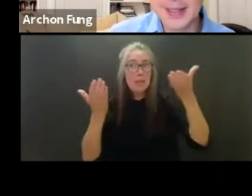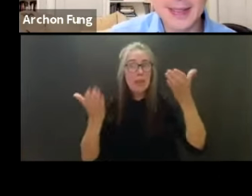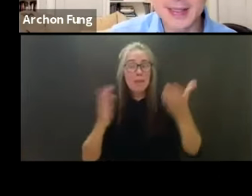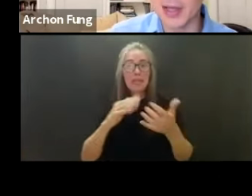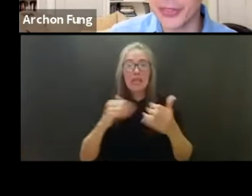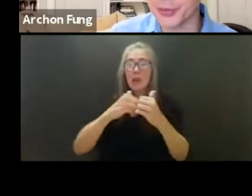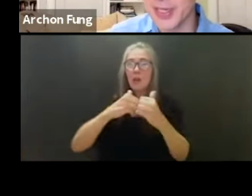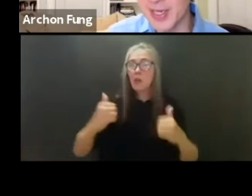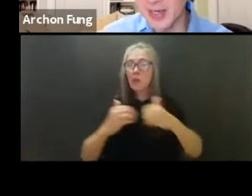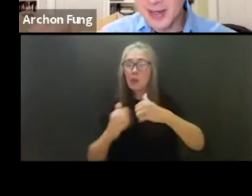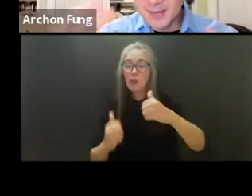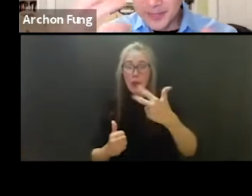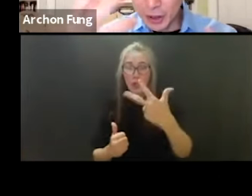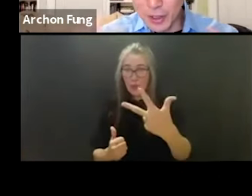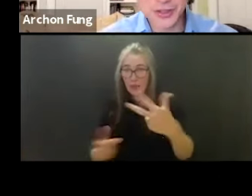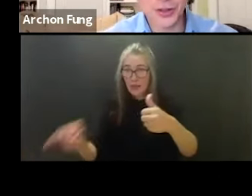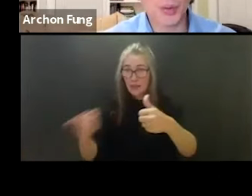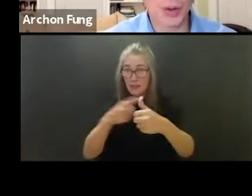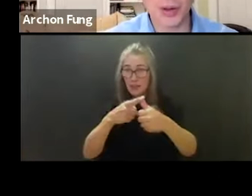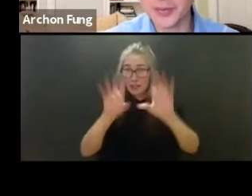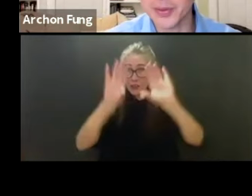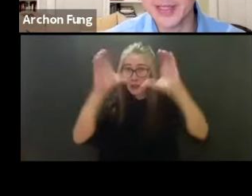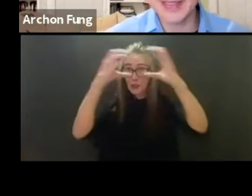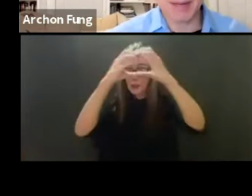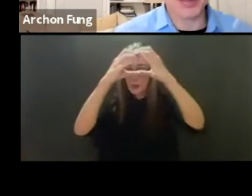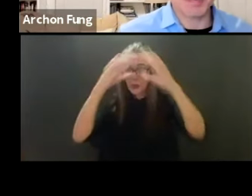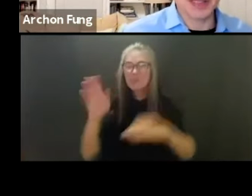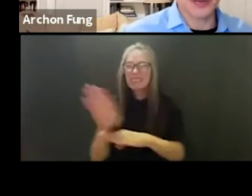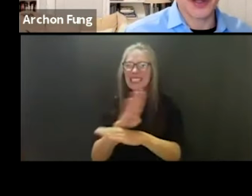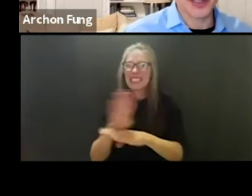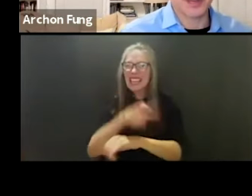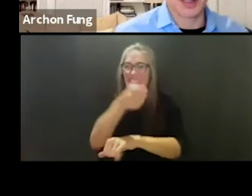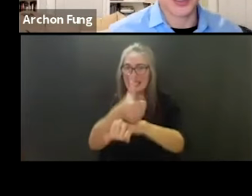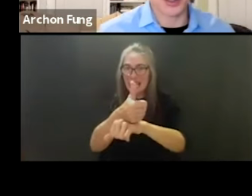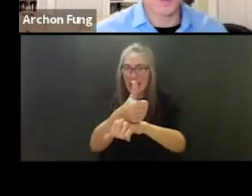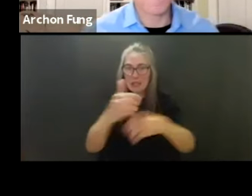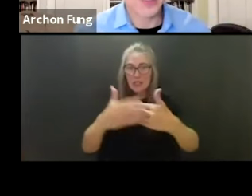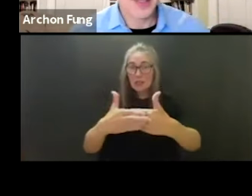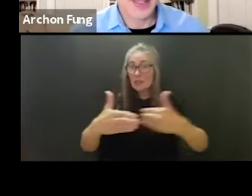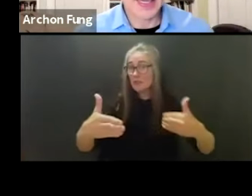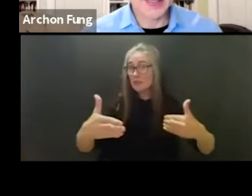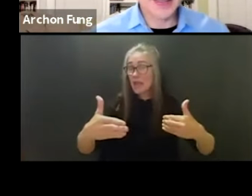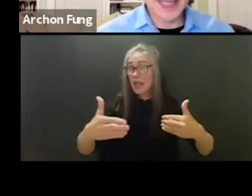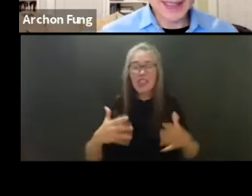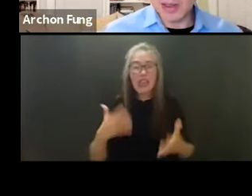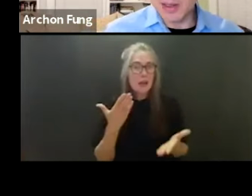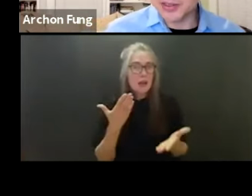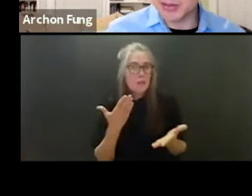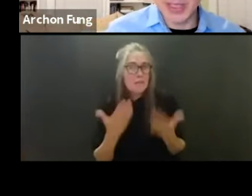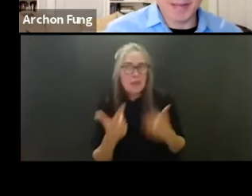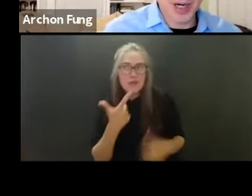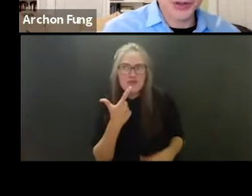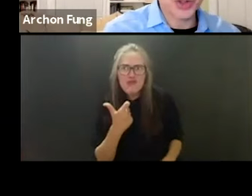is that it's a three cluster world with the establishment being the first cluster. And the second